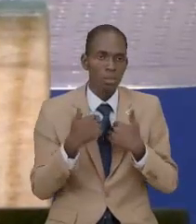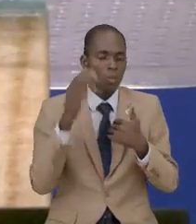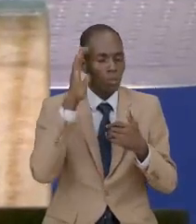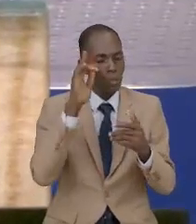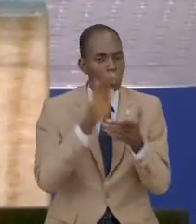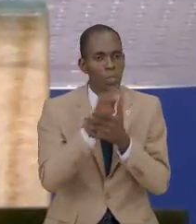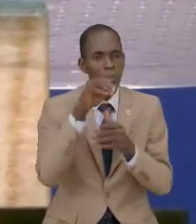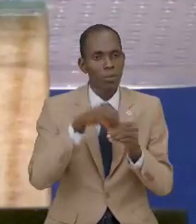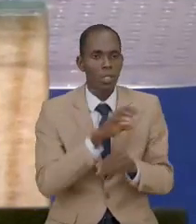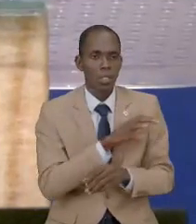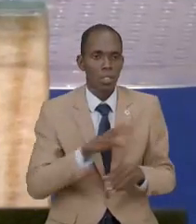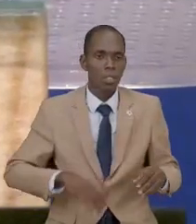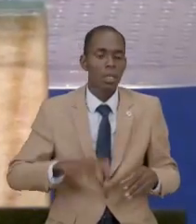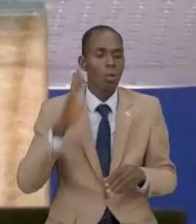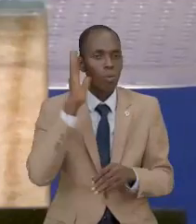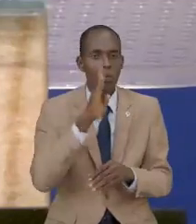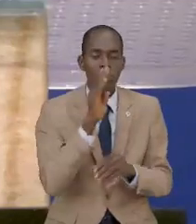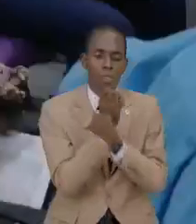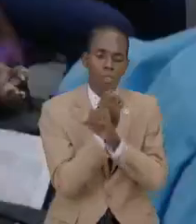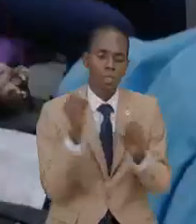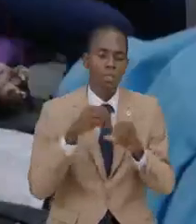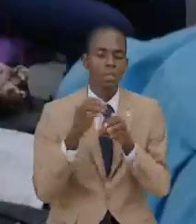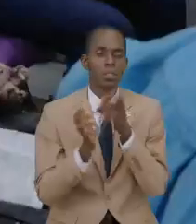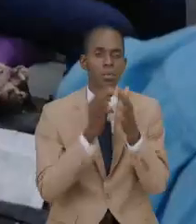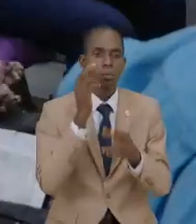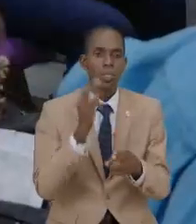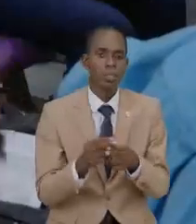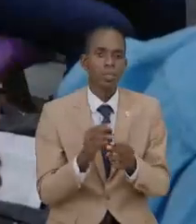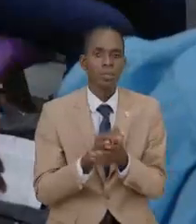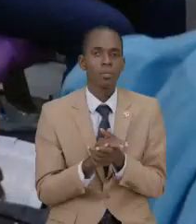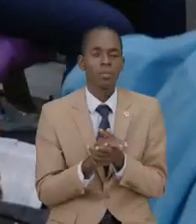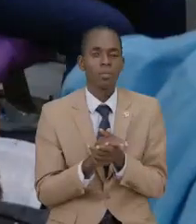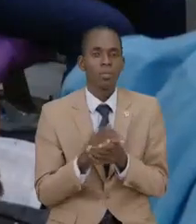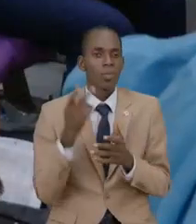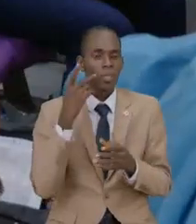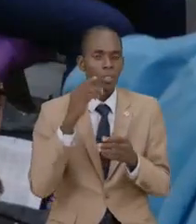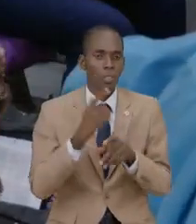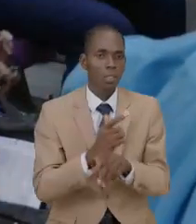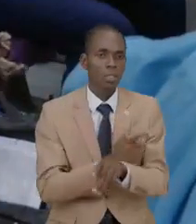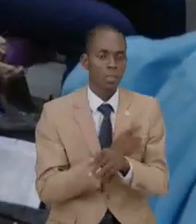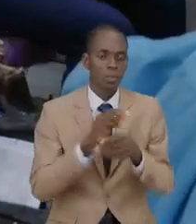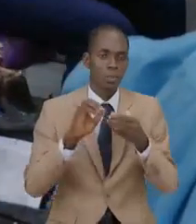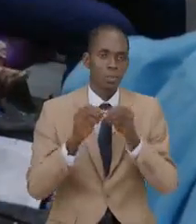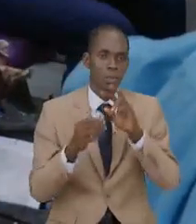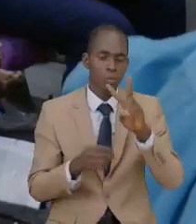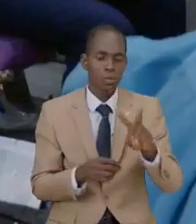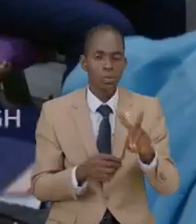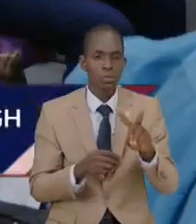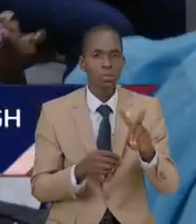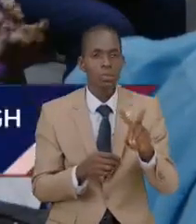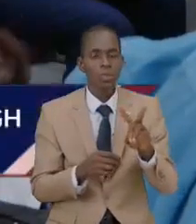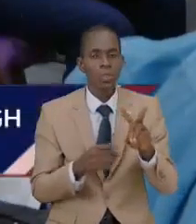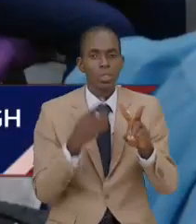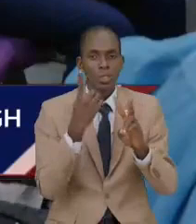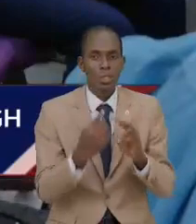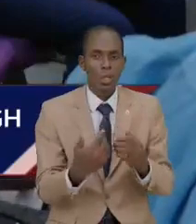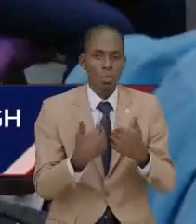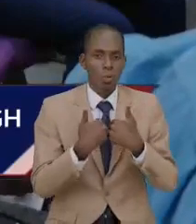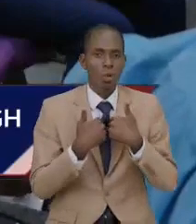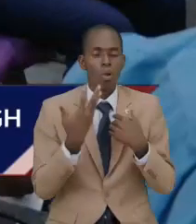Christ, they'll be saved in Jesus' name. Look at number two here. Number two, the possession